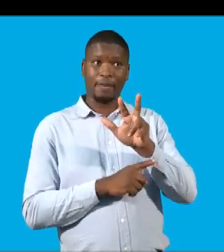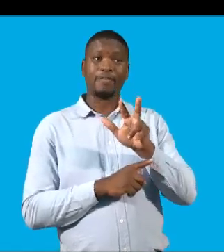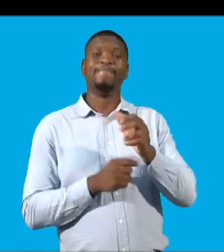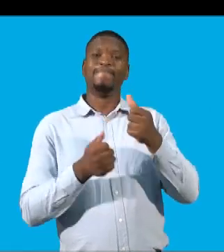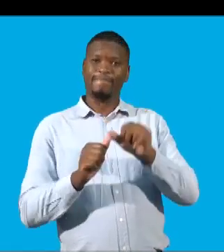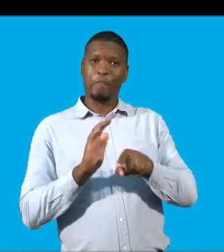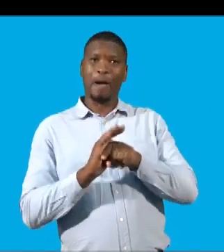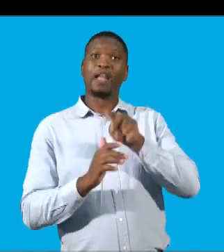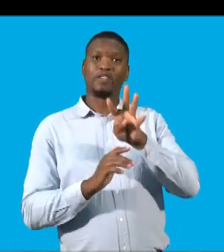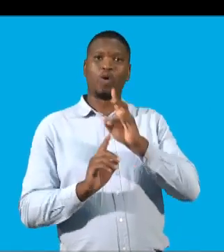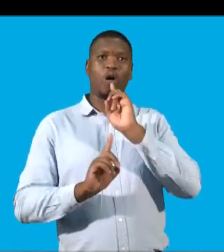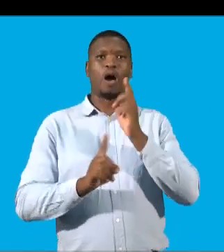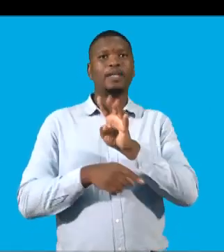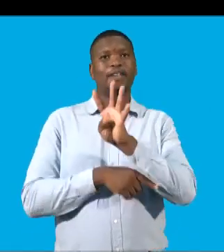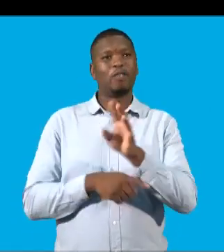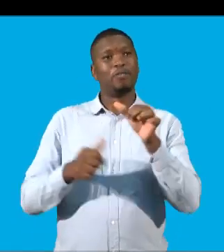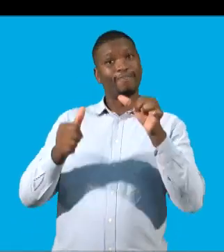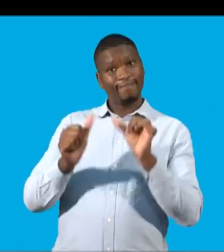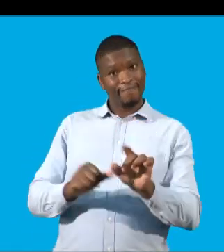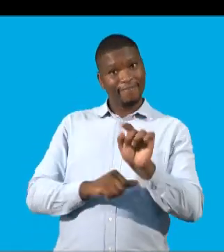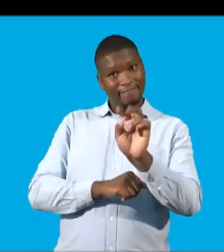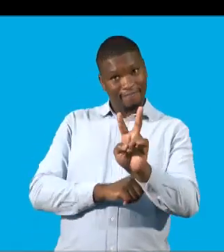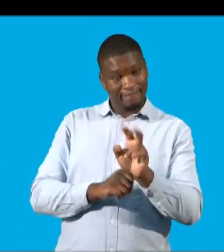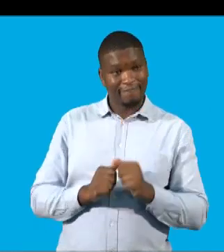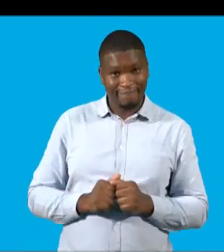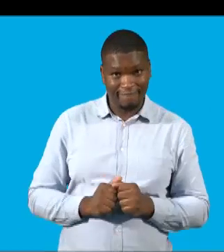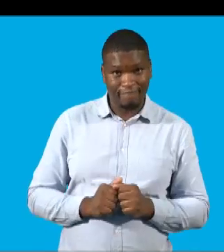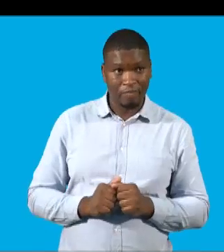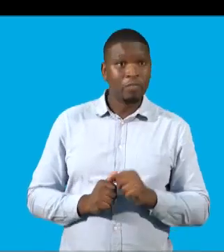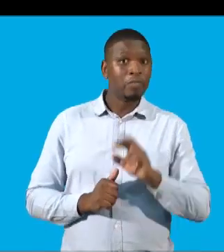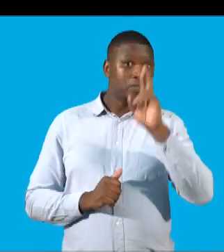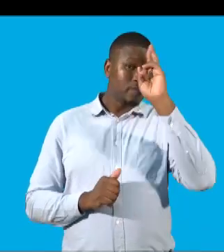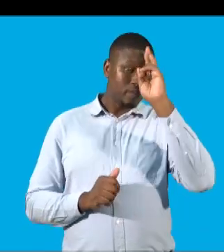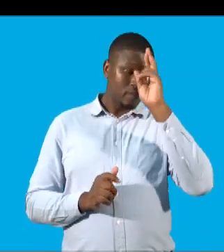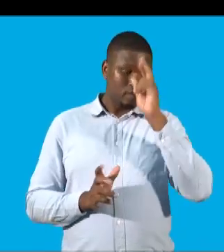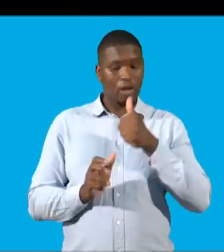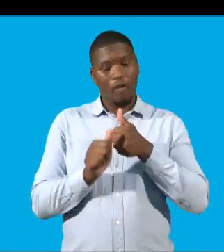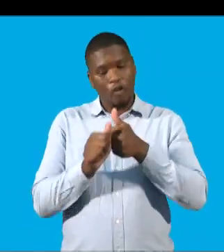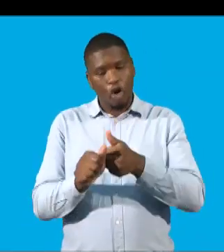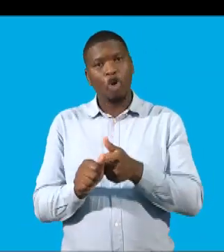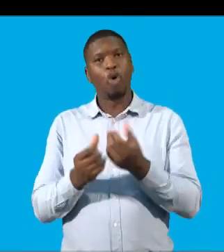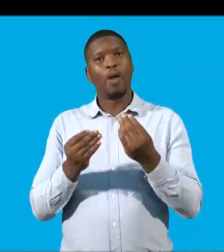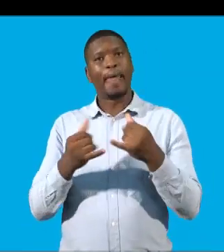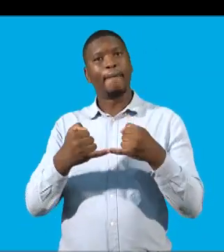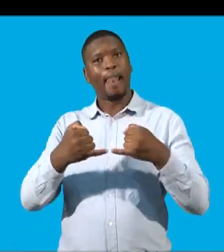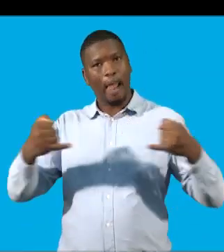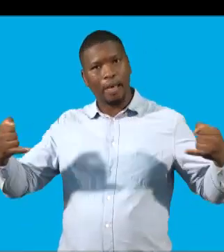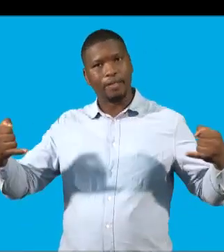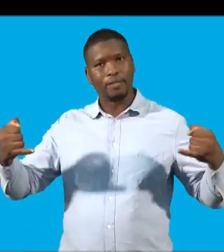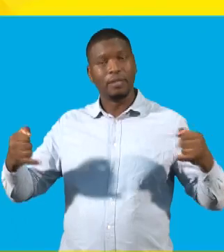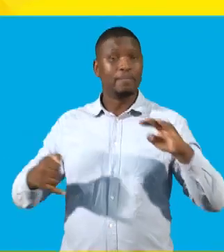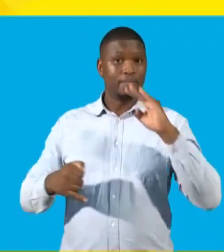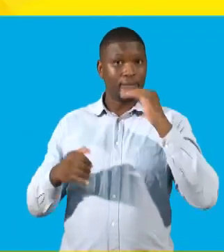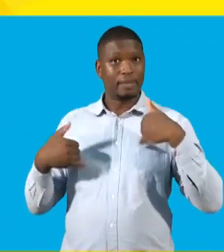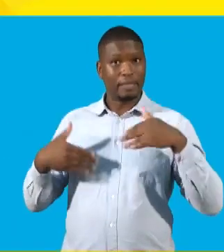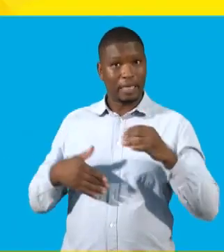2 is going to be 2 multiplied by 5. Remember, we are going to move according to the number line. So because we started at 4,